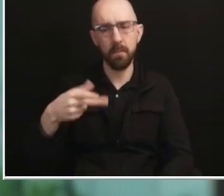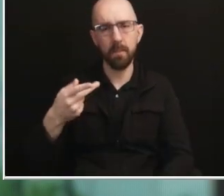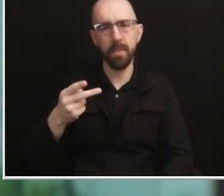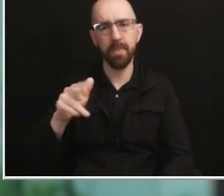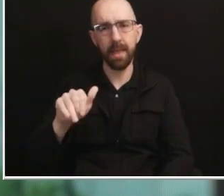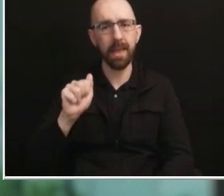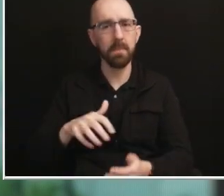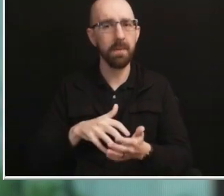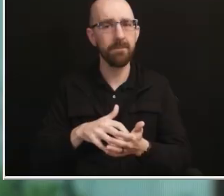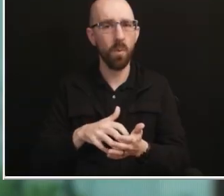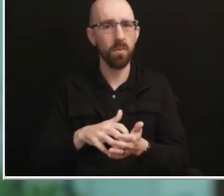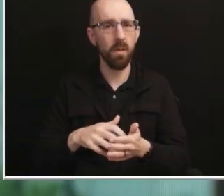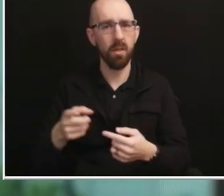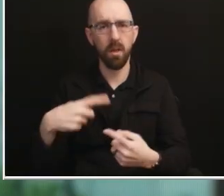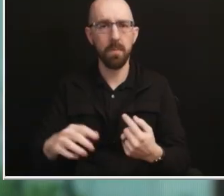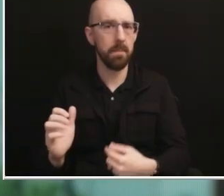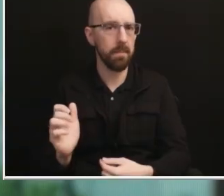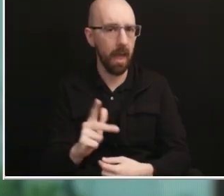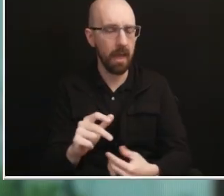back. But